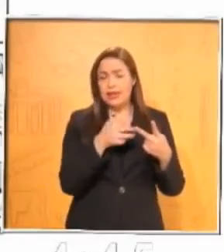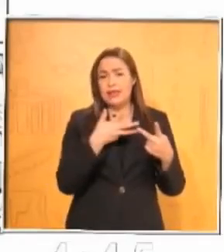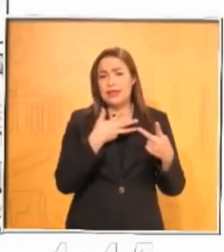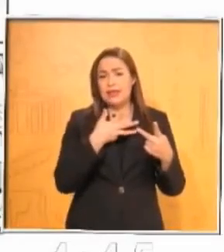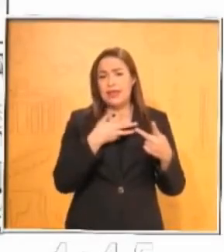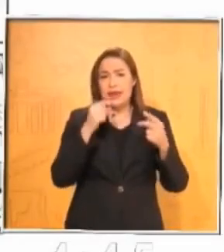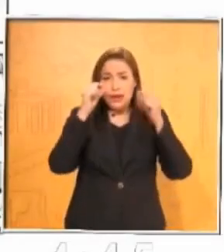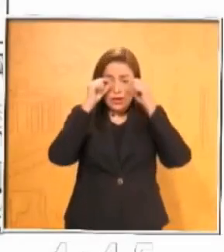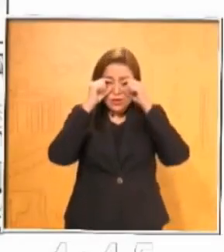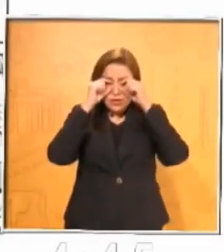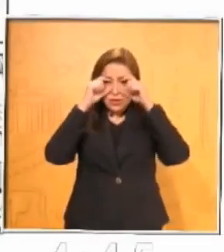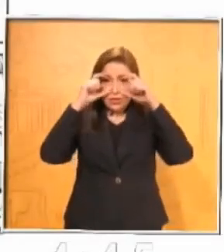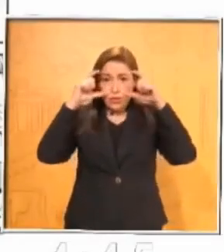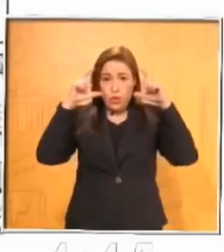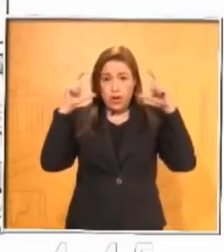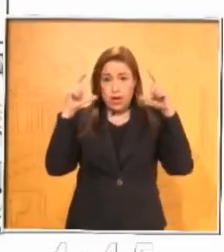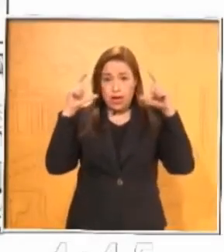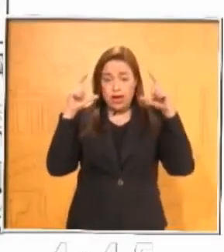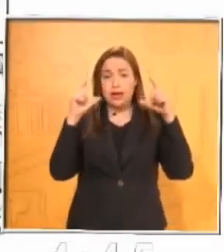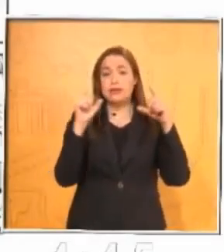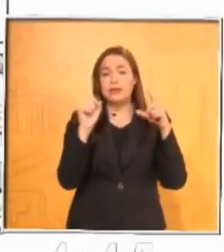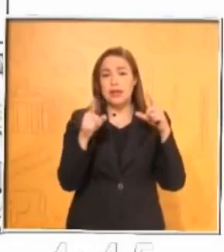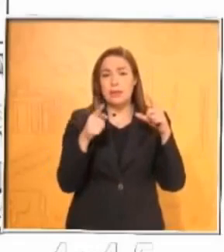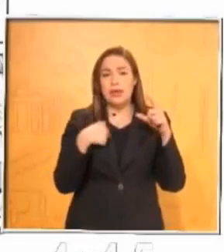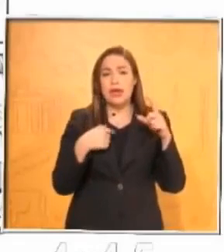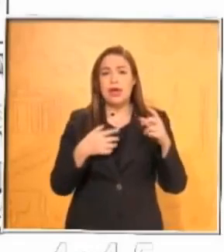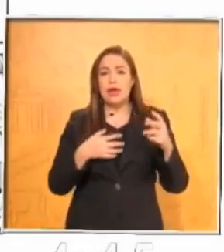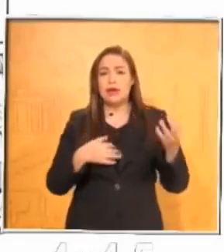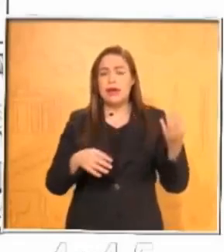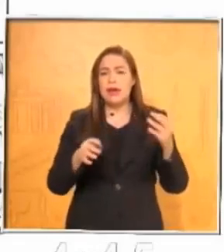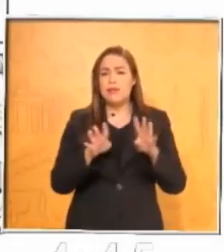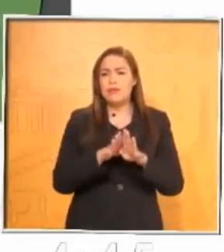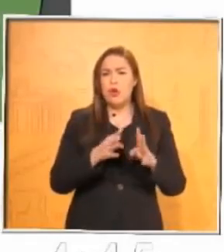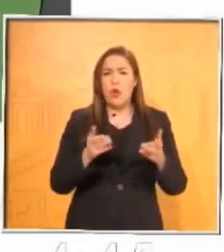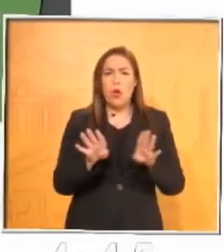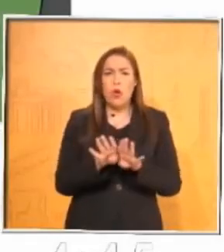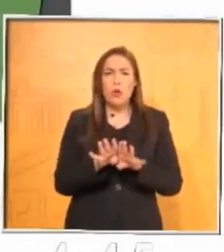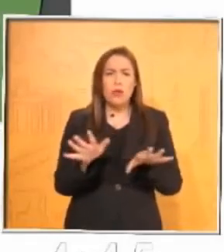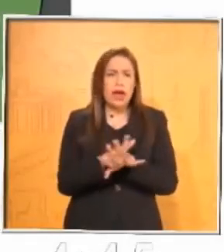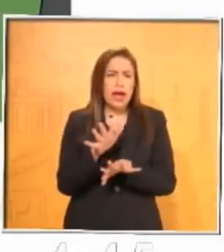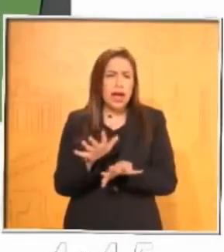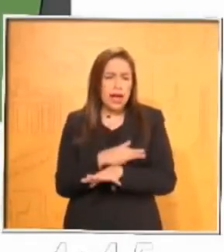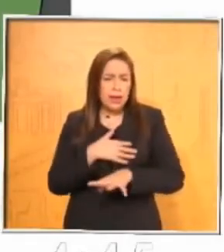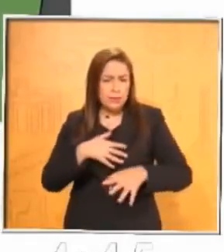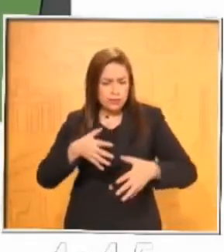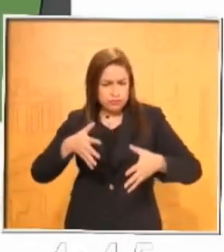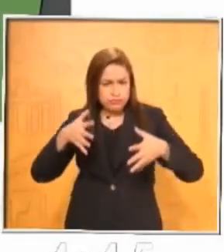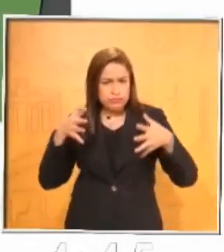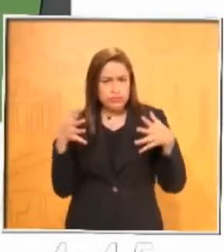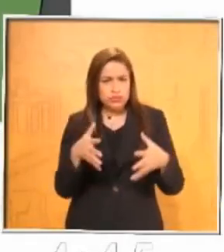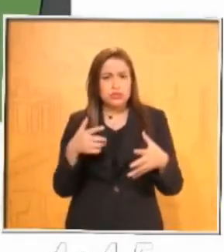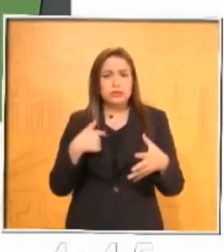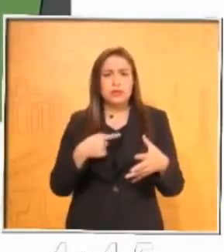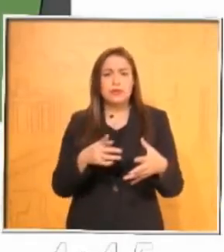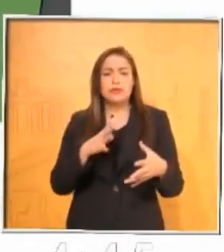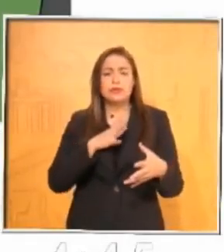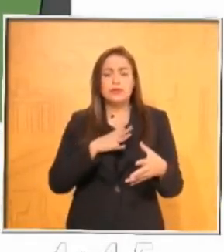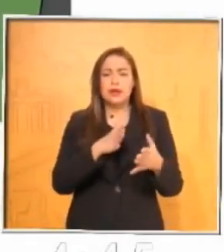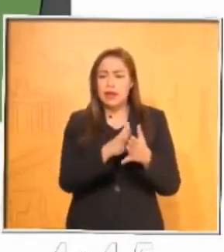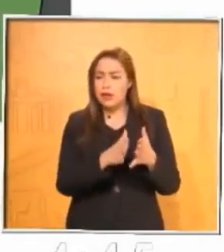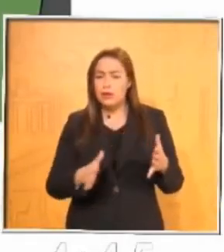eyes and just a little movement of the lips. Then we talk about the slice of